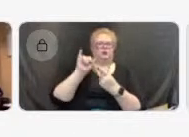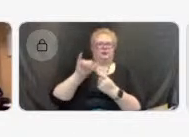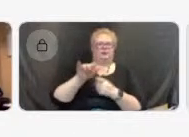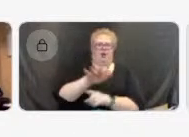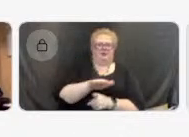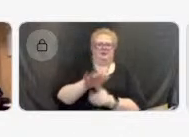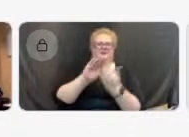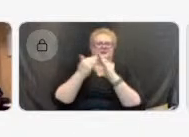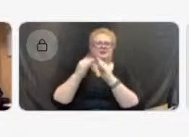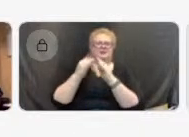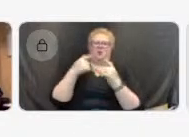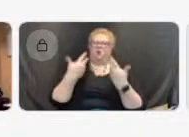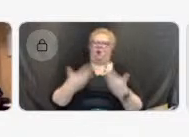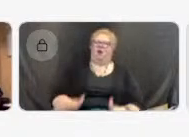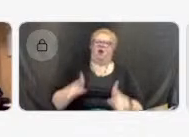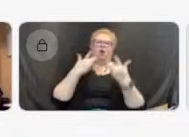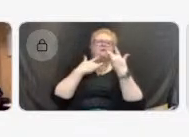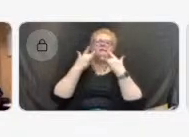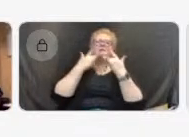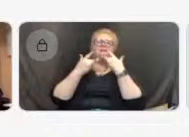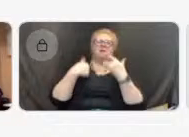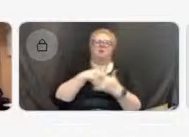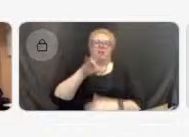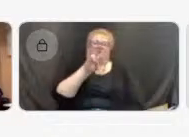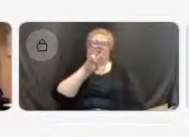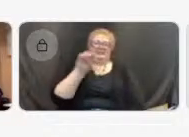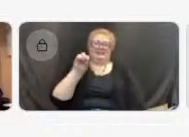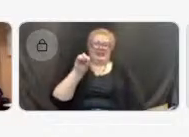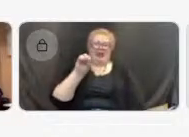are over 70 officers in Little Rock short.